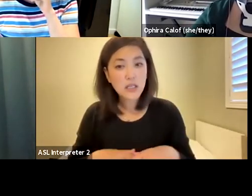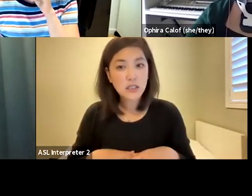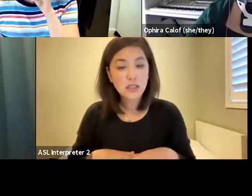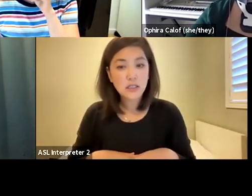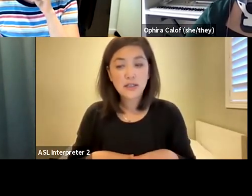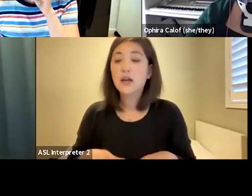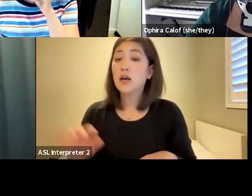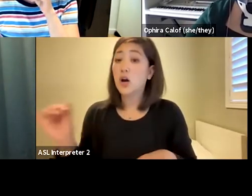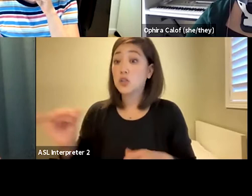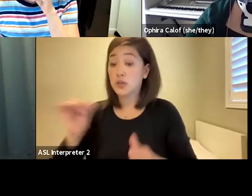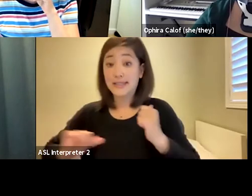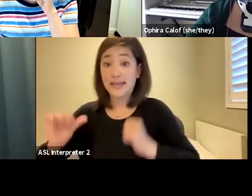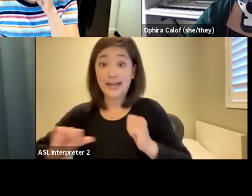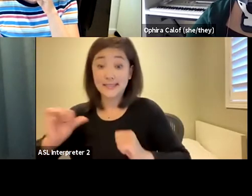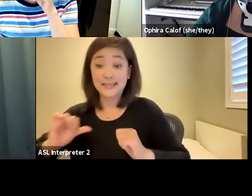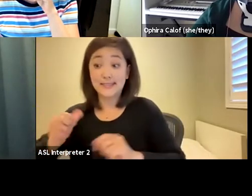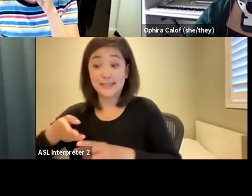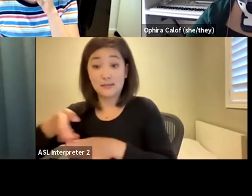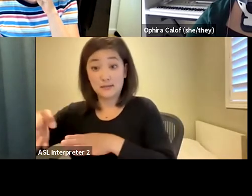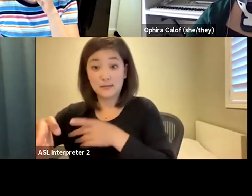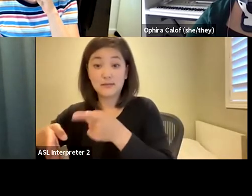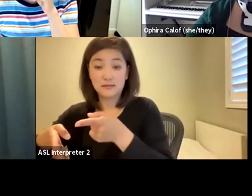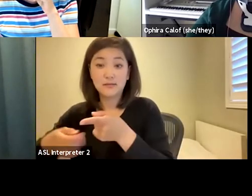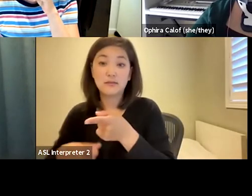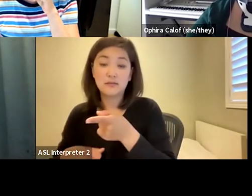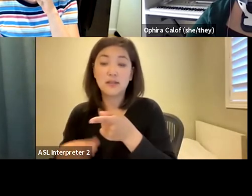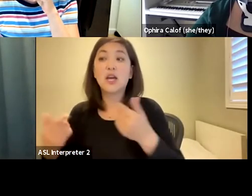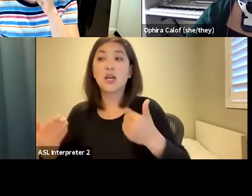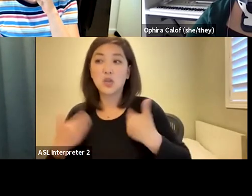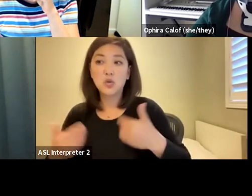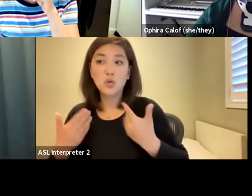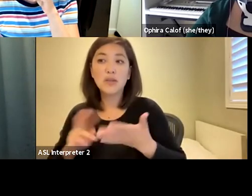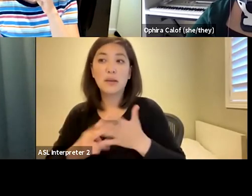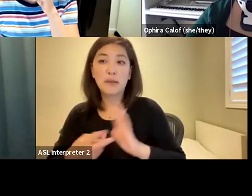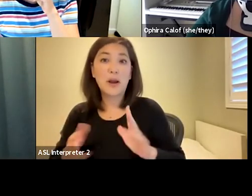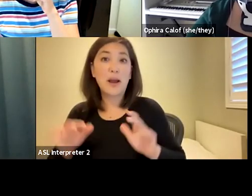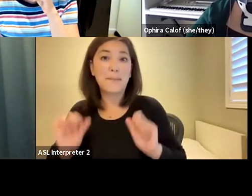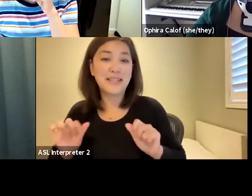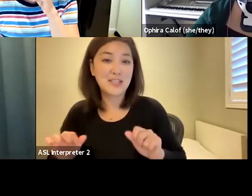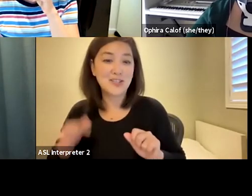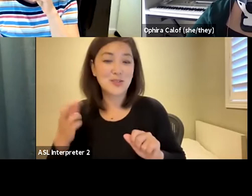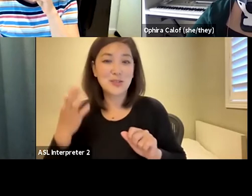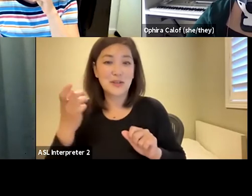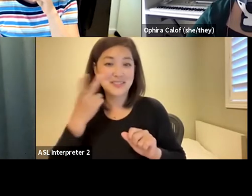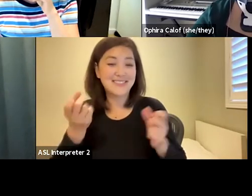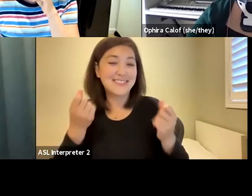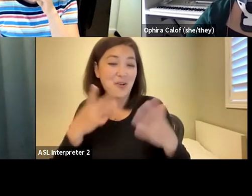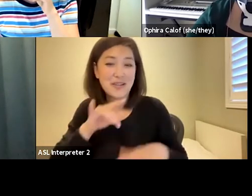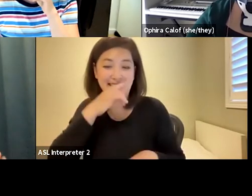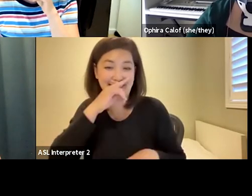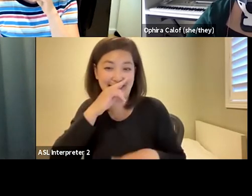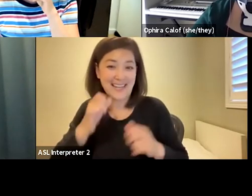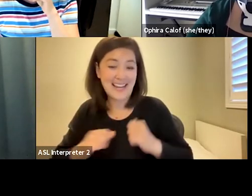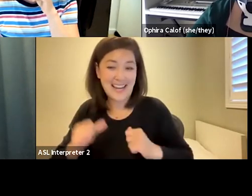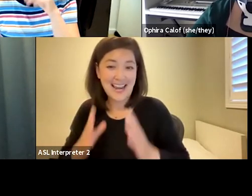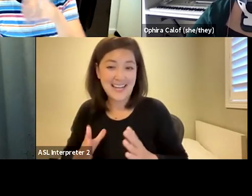to the acting industry tends to equate, you know, youth with potential. That's why you see so many child actors who have no credits, but end